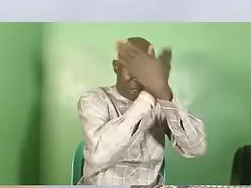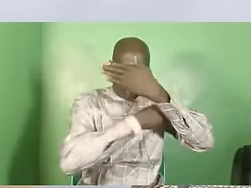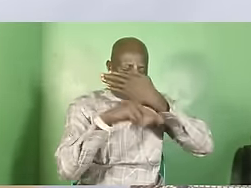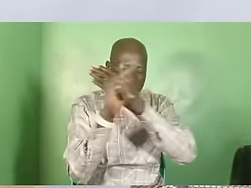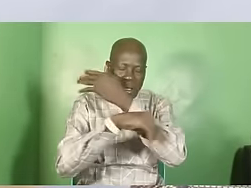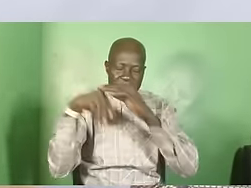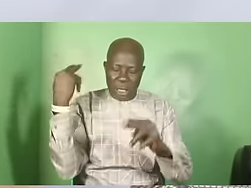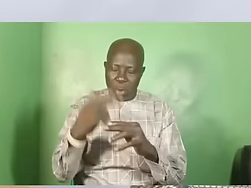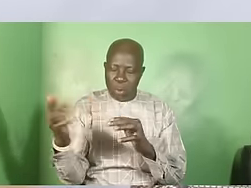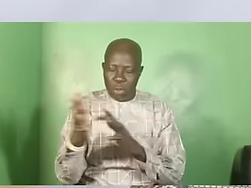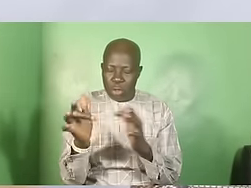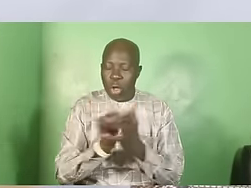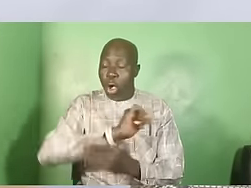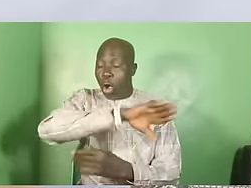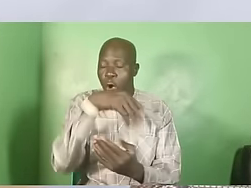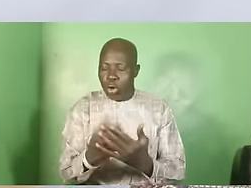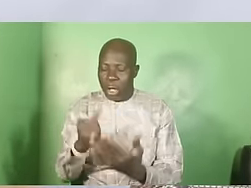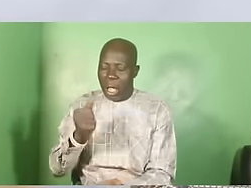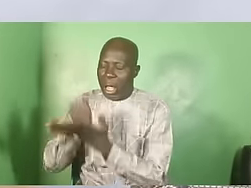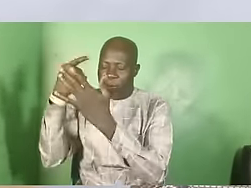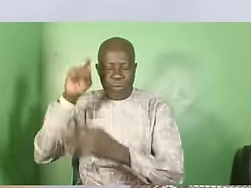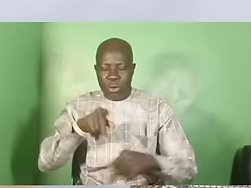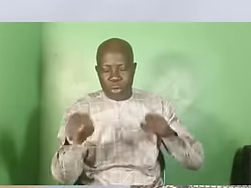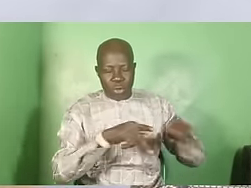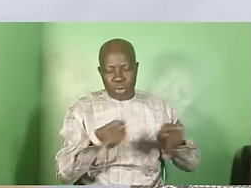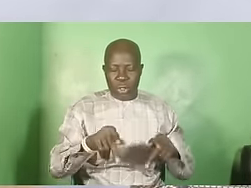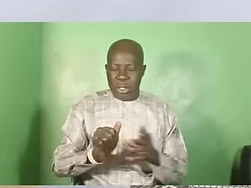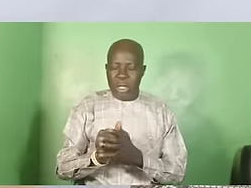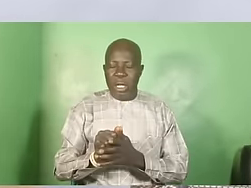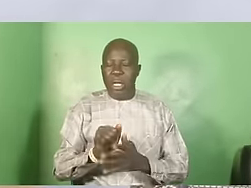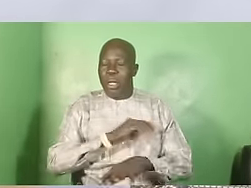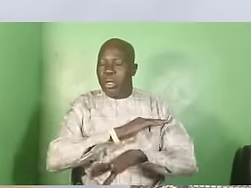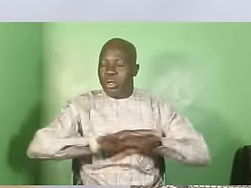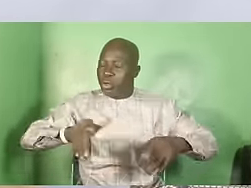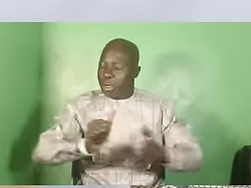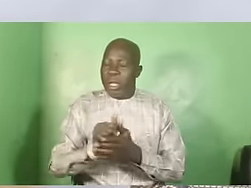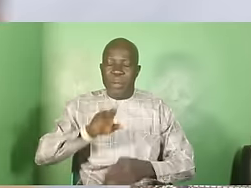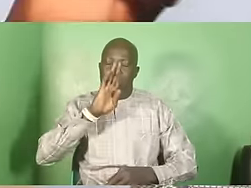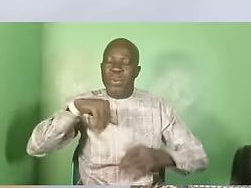In the name of Jesus, all of you that are doing this assistance,